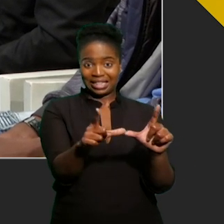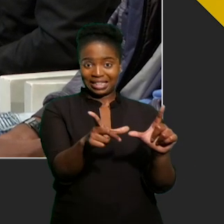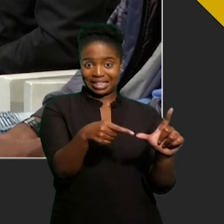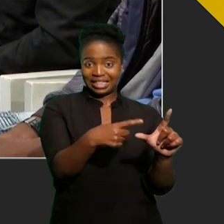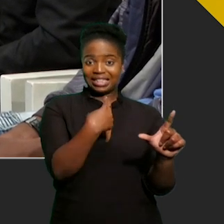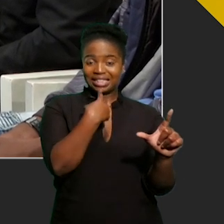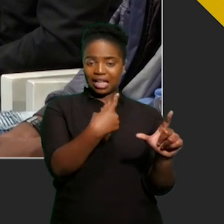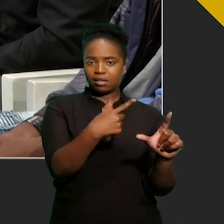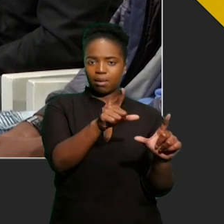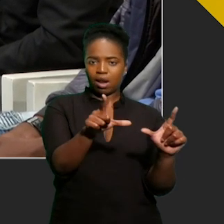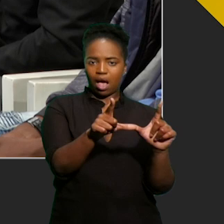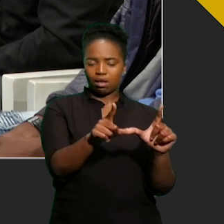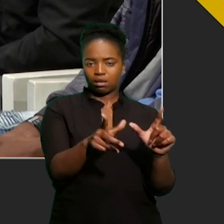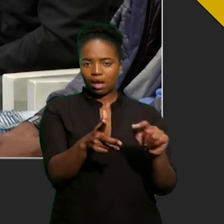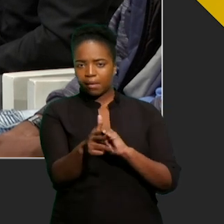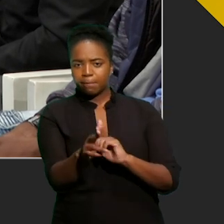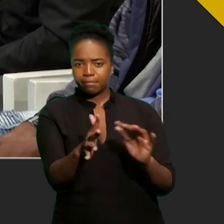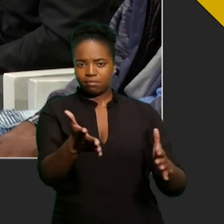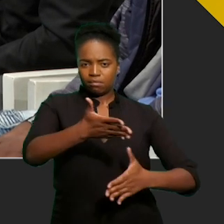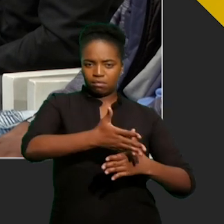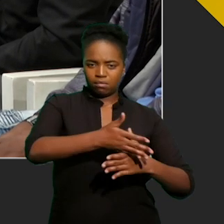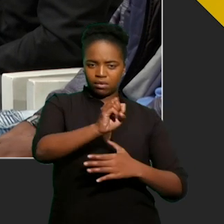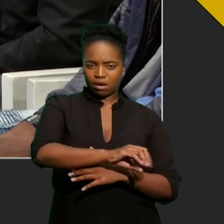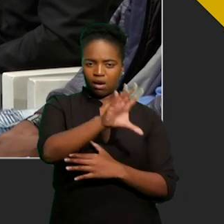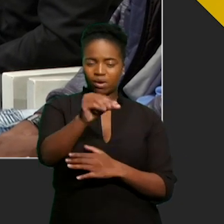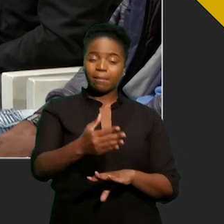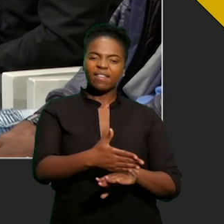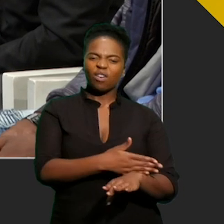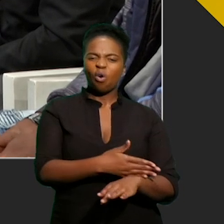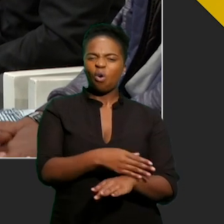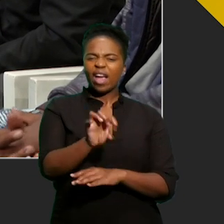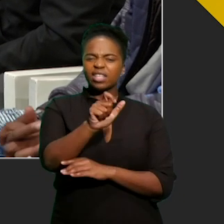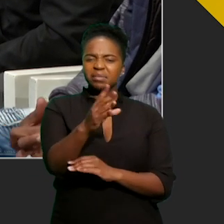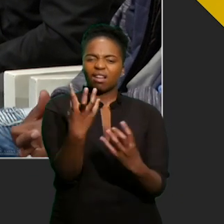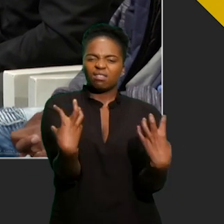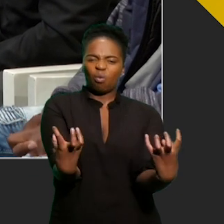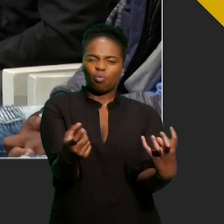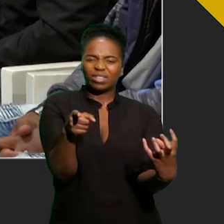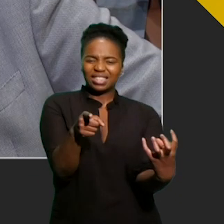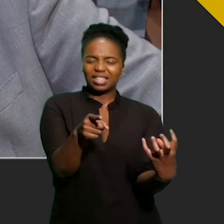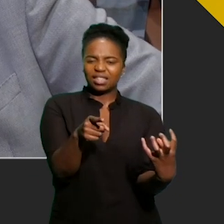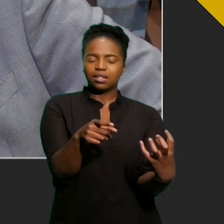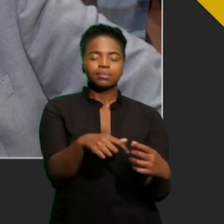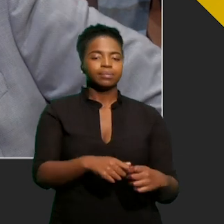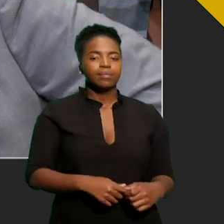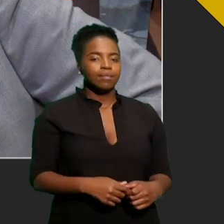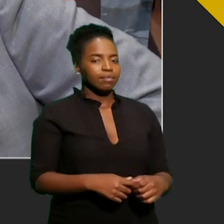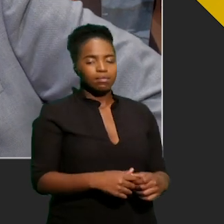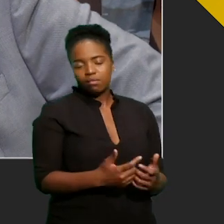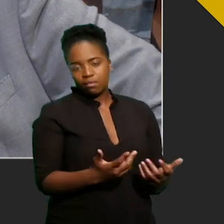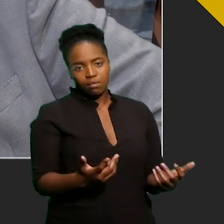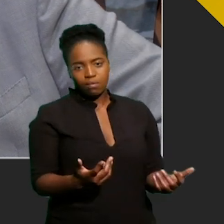Getting journalists licenses to be able to operate in the country. Is that even a viable option? Yeah, I mean, in every country,